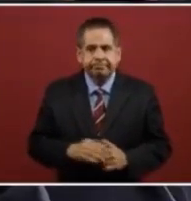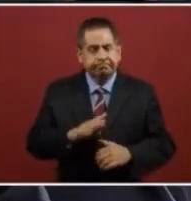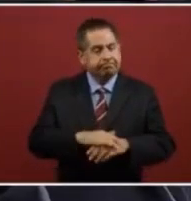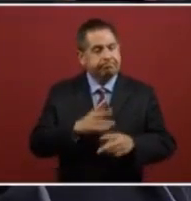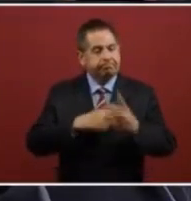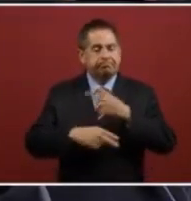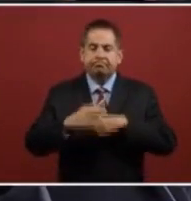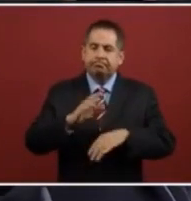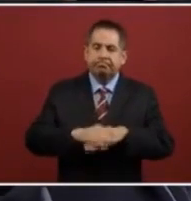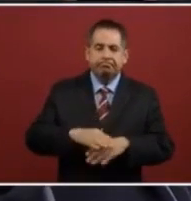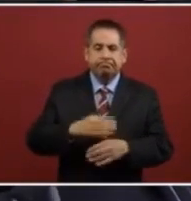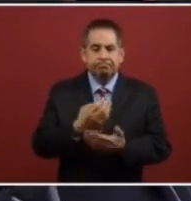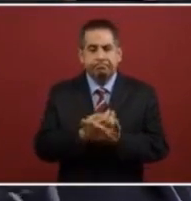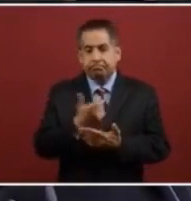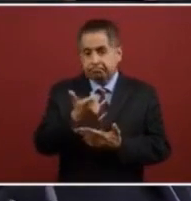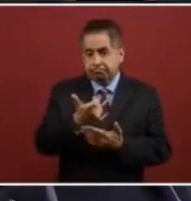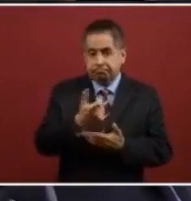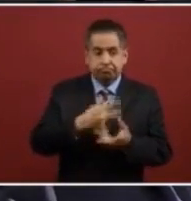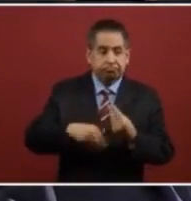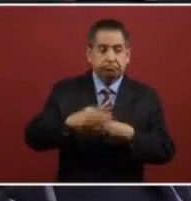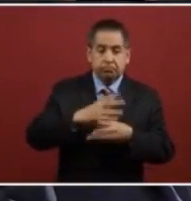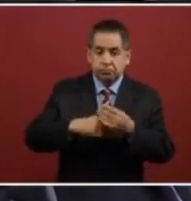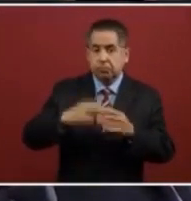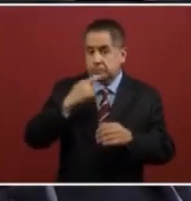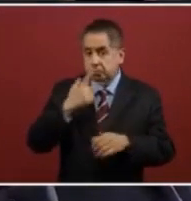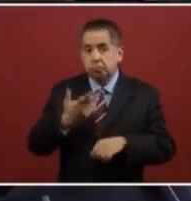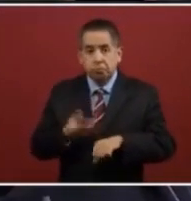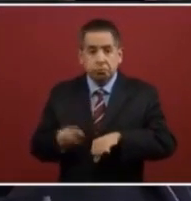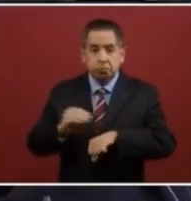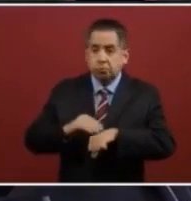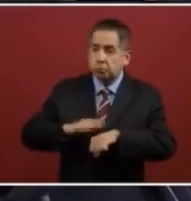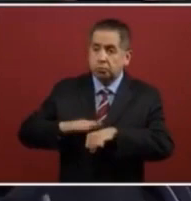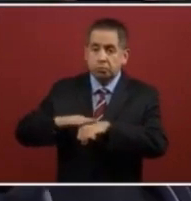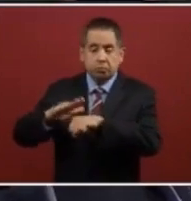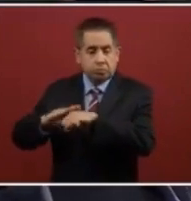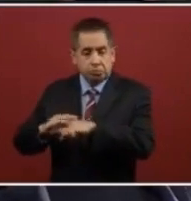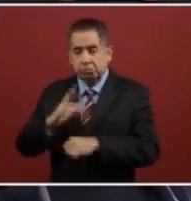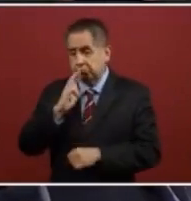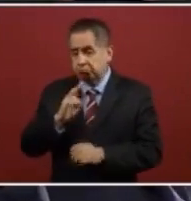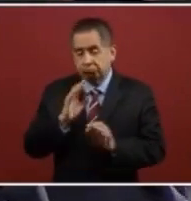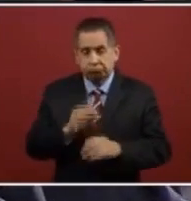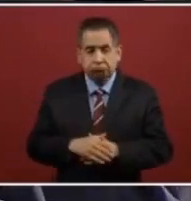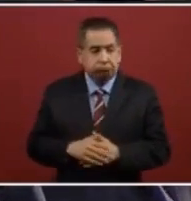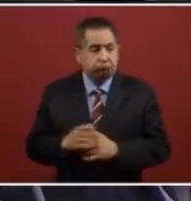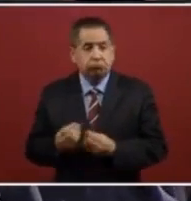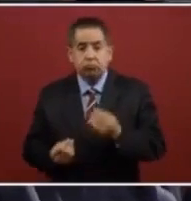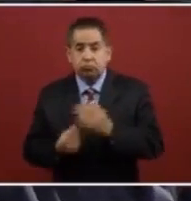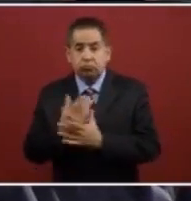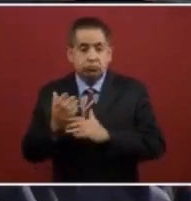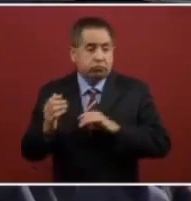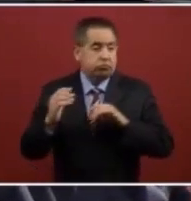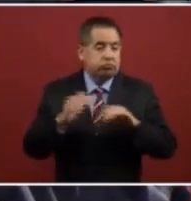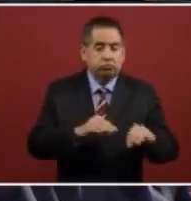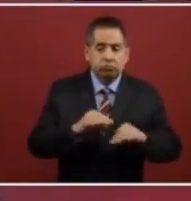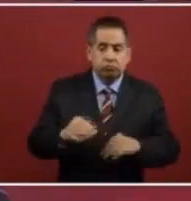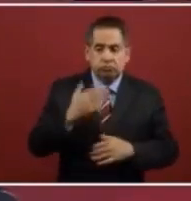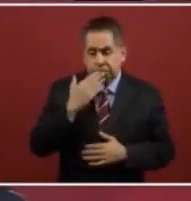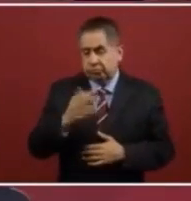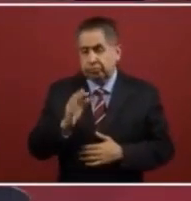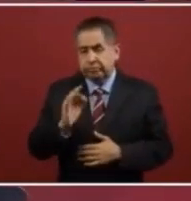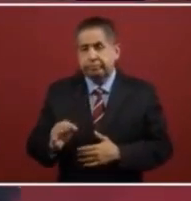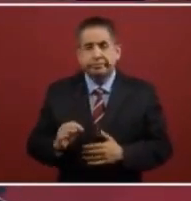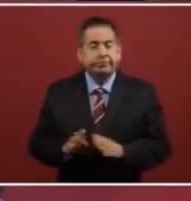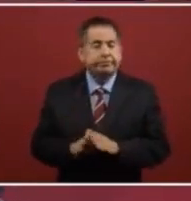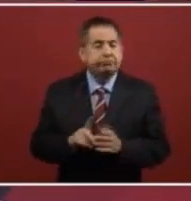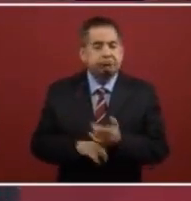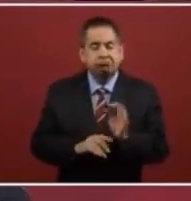crecimiento económico, que and es el there's more propósito, growth, para que haya empleo. financial growth Es for como la jobs. última cortina It's